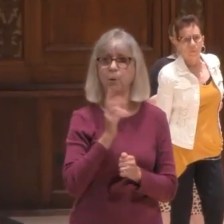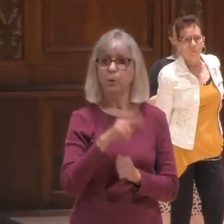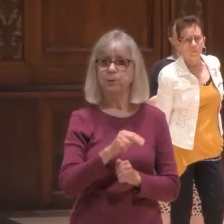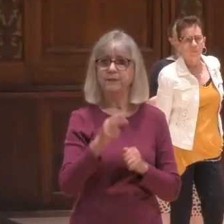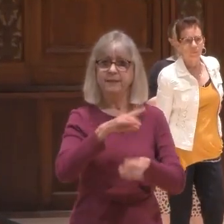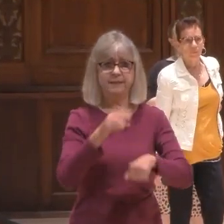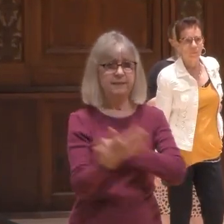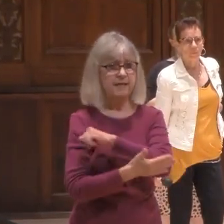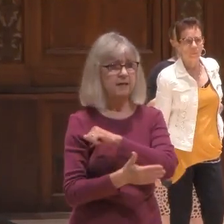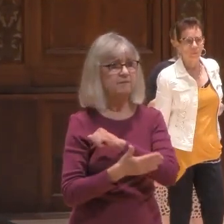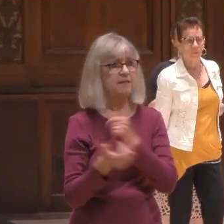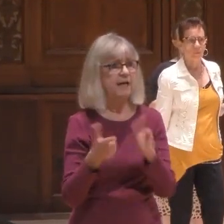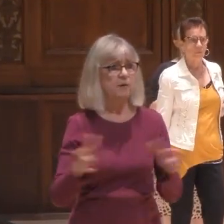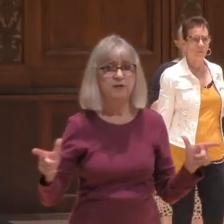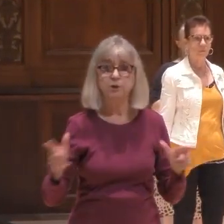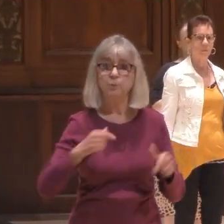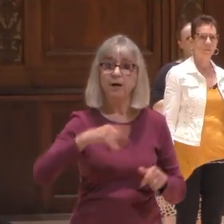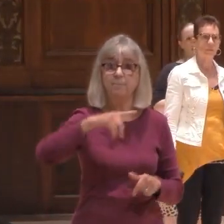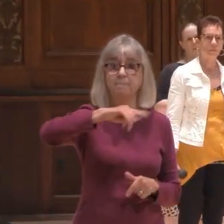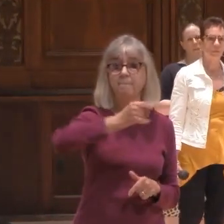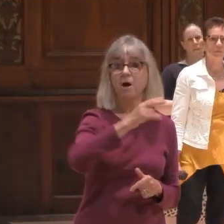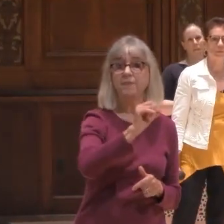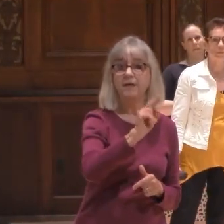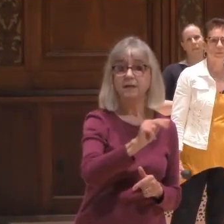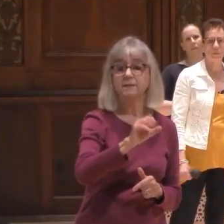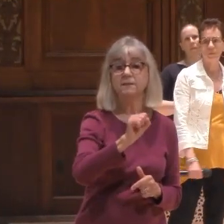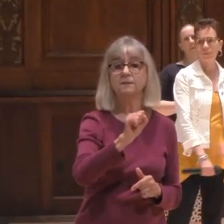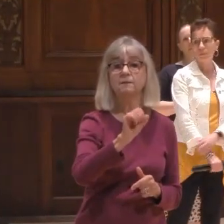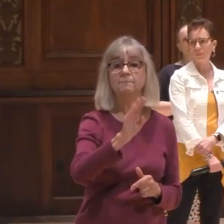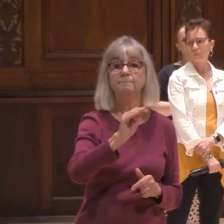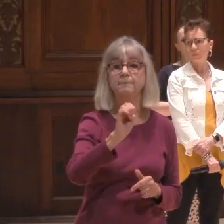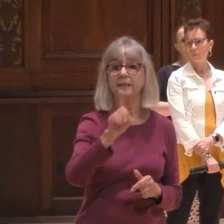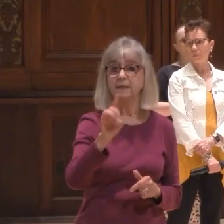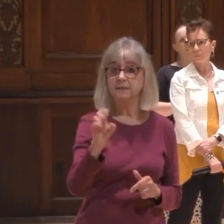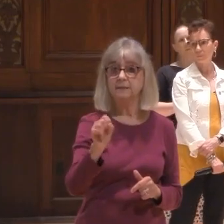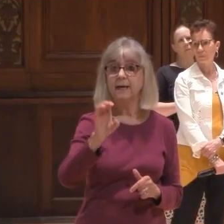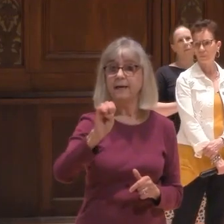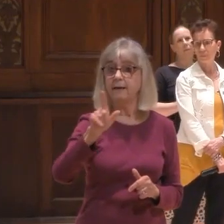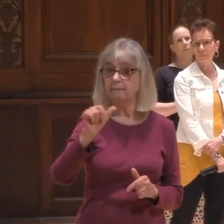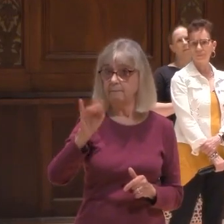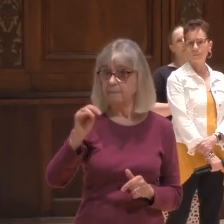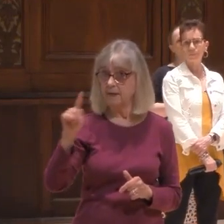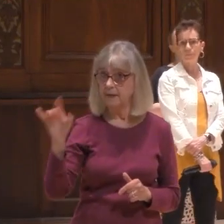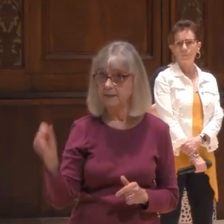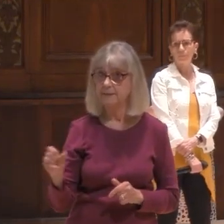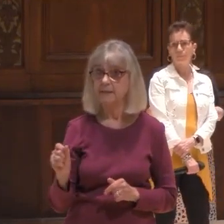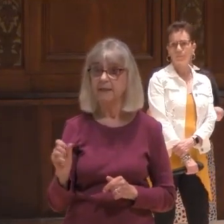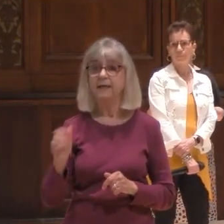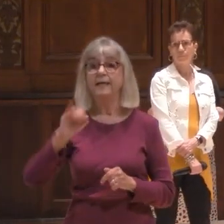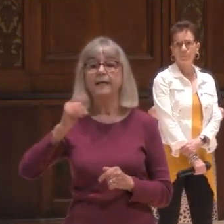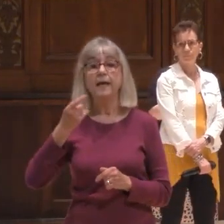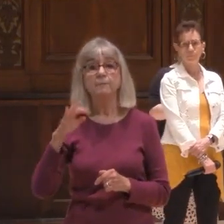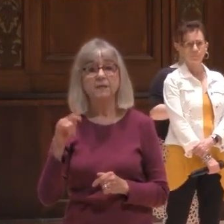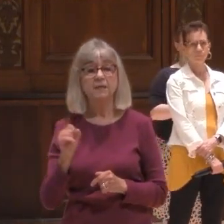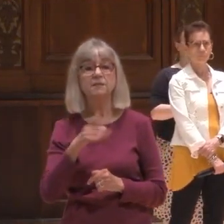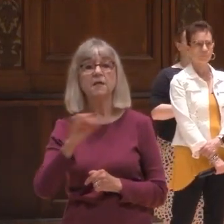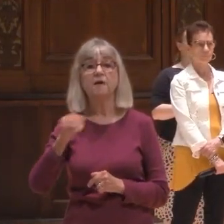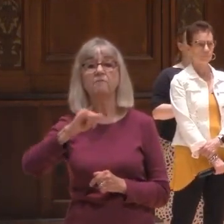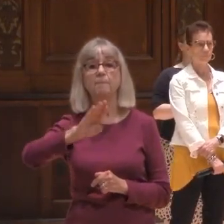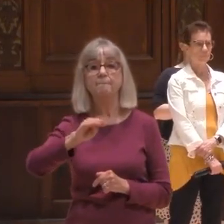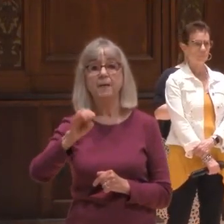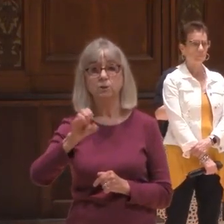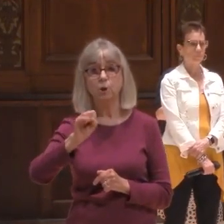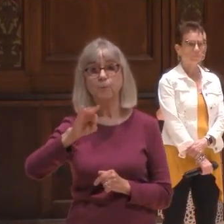language? We are Parthians, Medes, and Elamites, inhabitants of Mesopotamia, Judea,